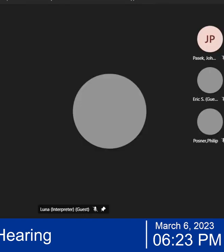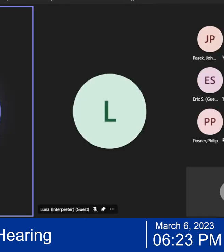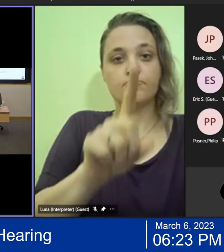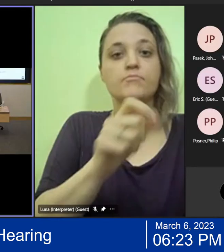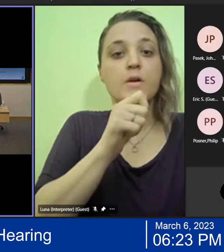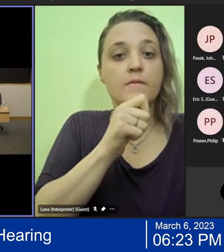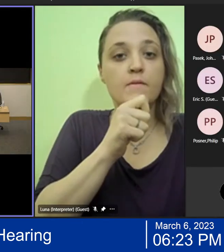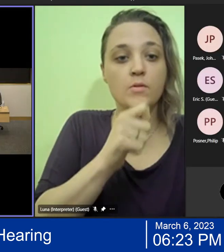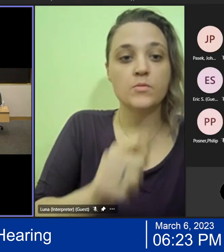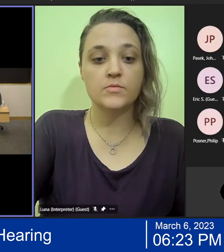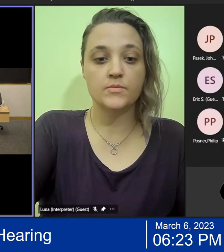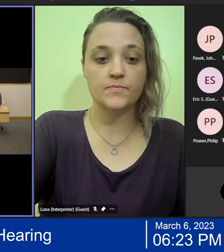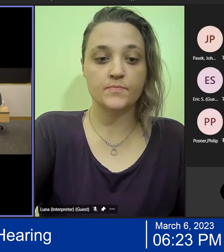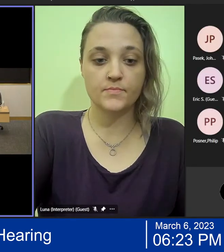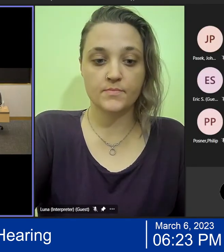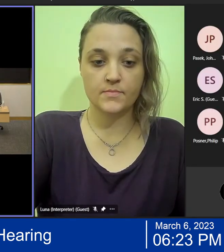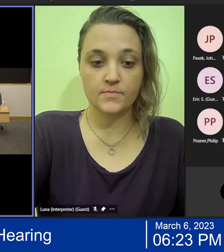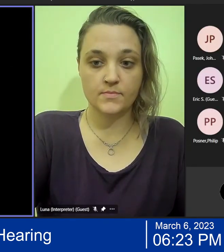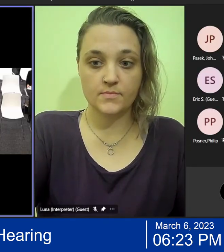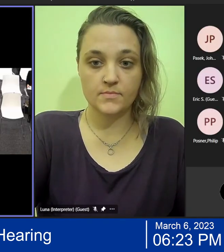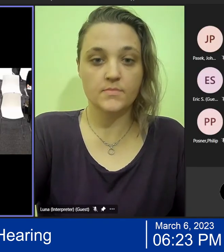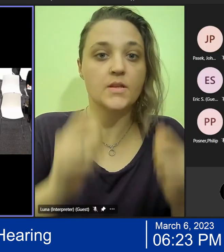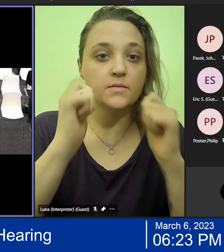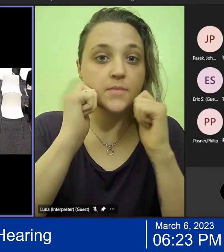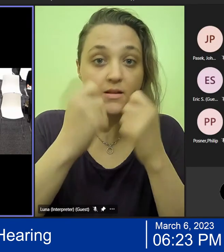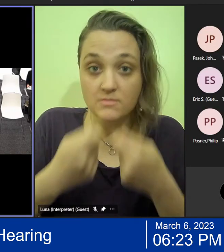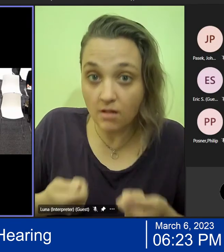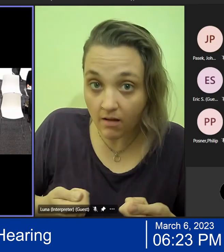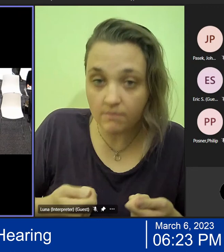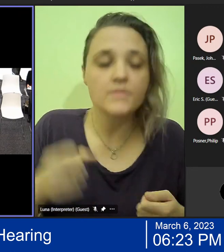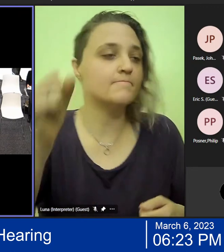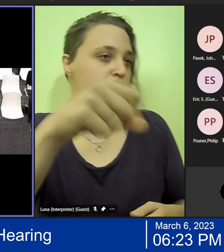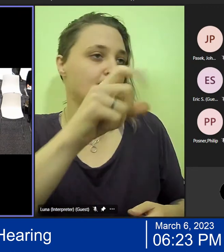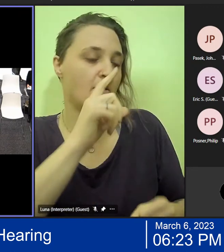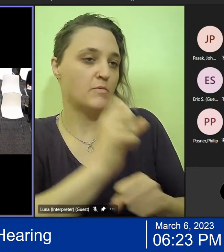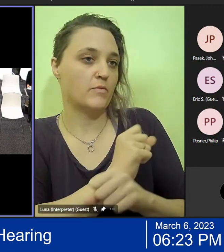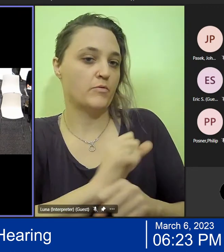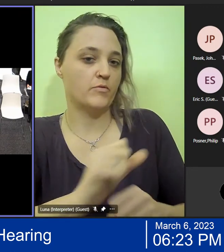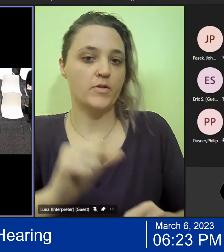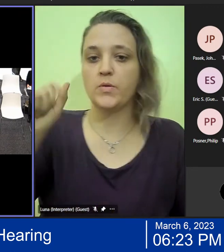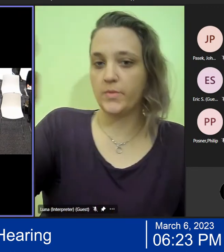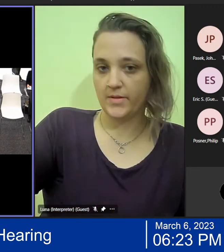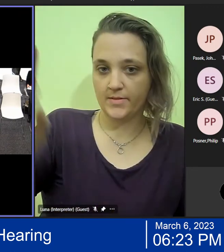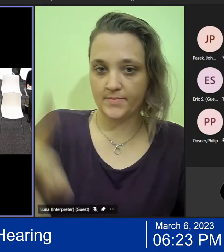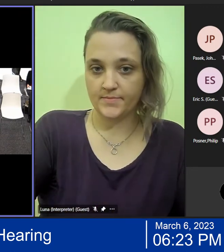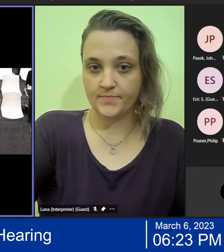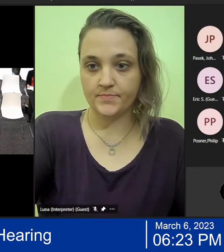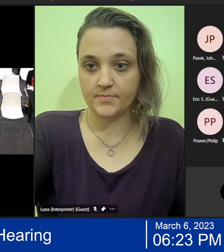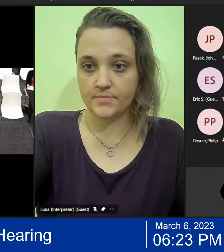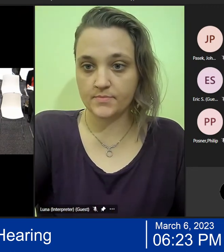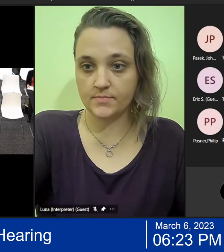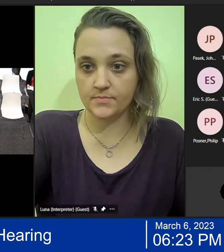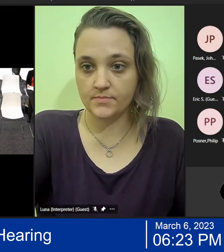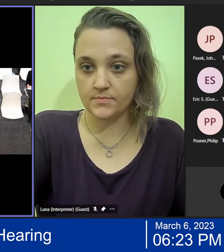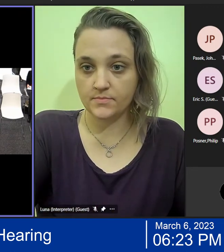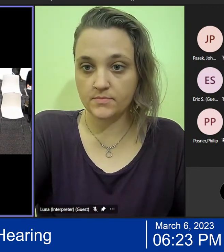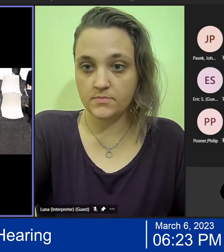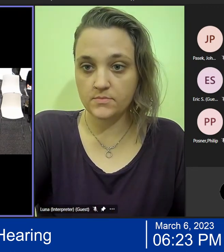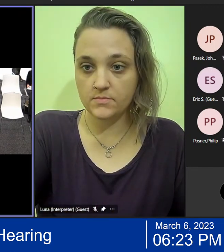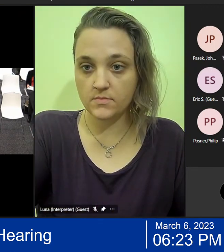yes please the podium in the microphone take off the mask here absolutely okay